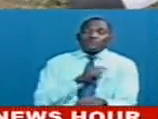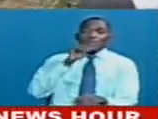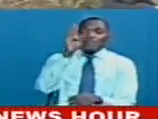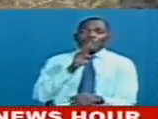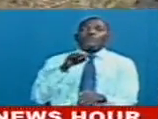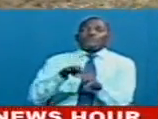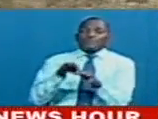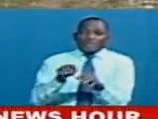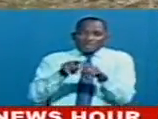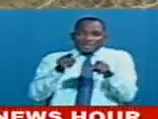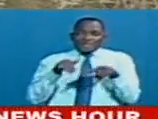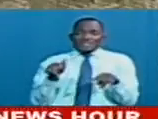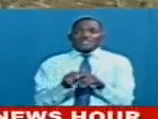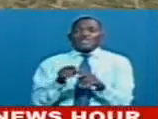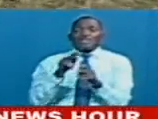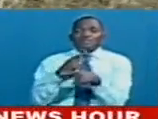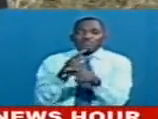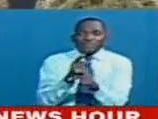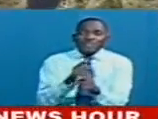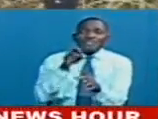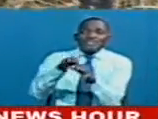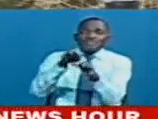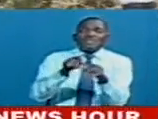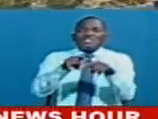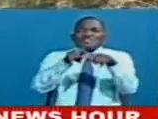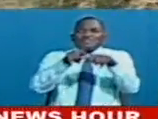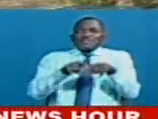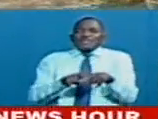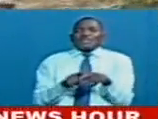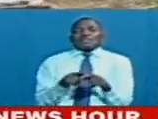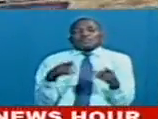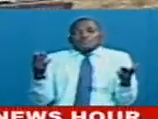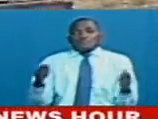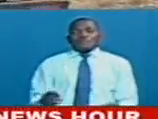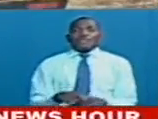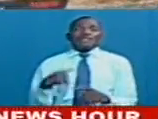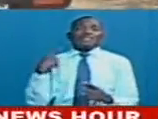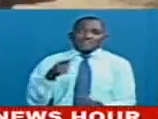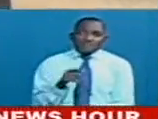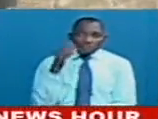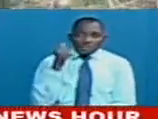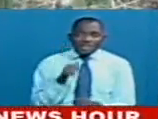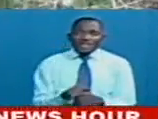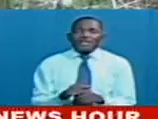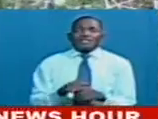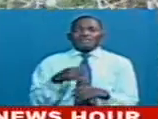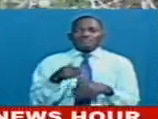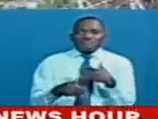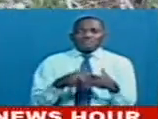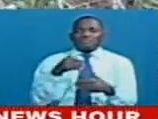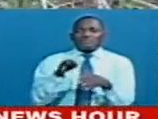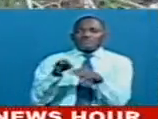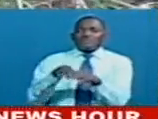and Benin. However, its production has largely remained subsistent over the years due to the drudgery in